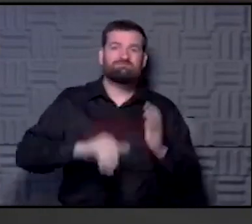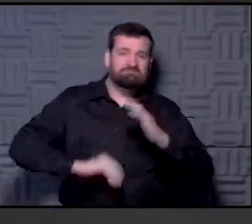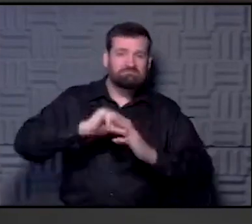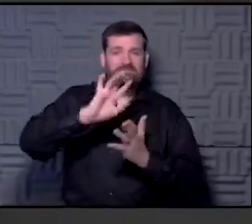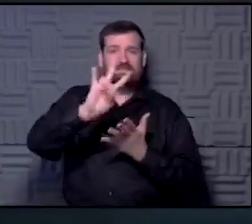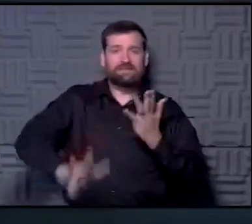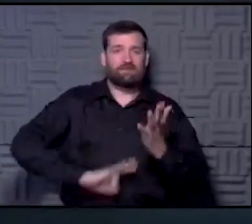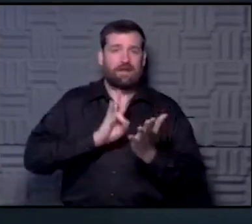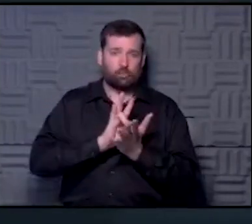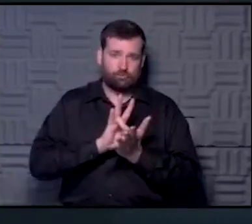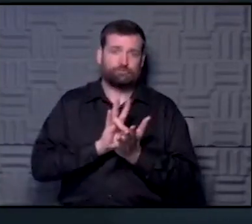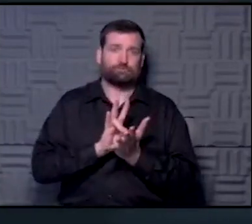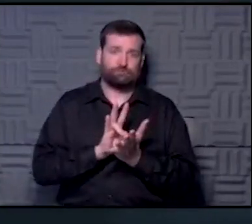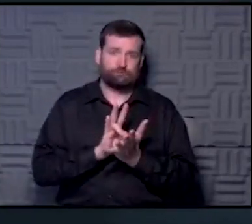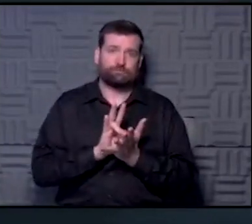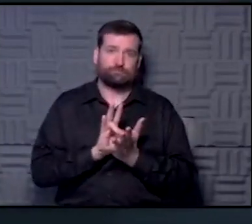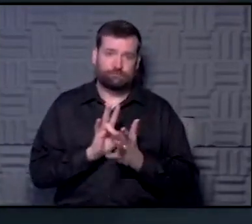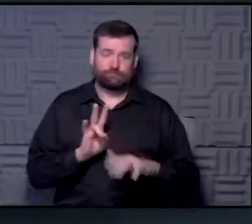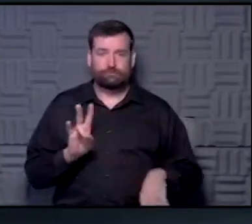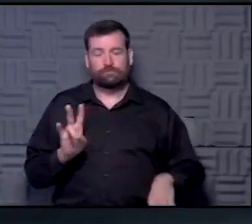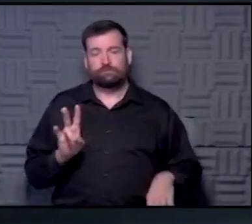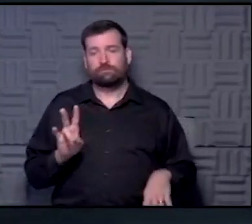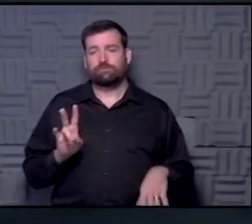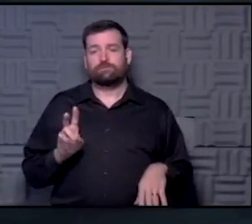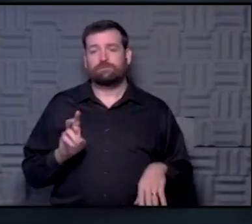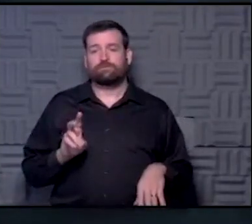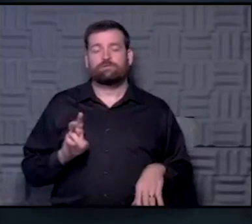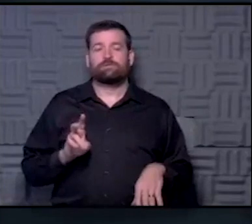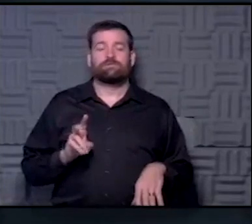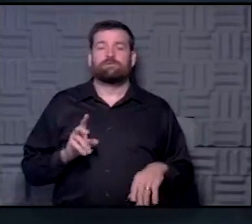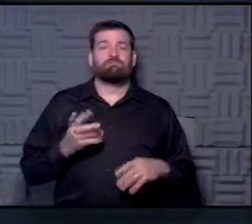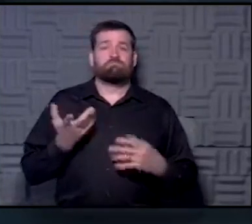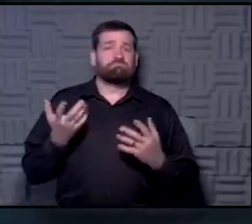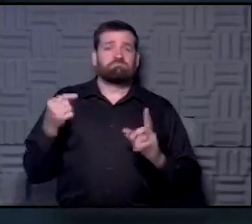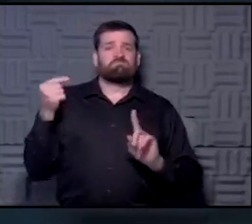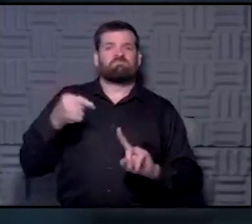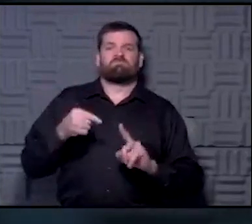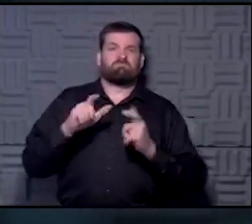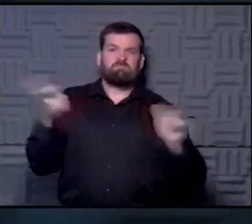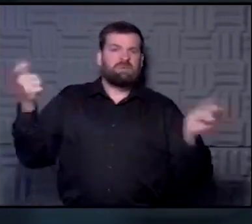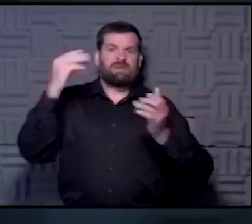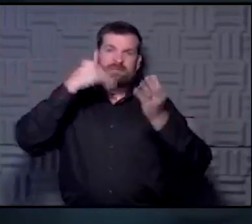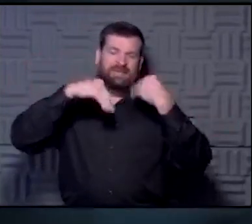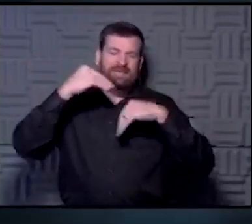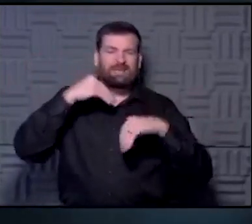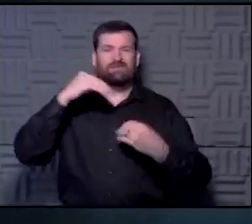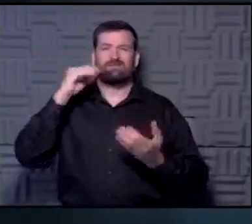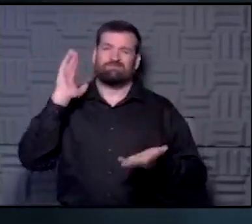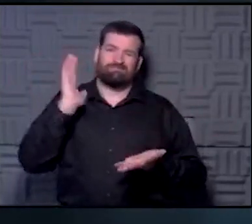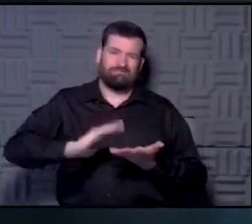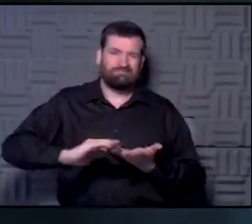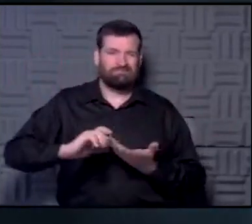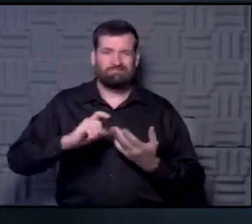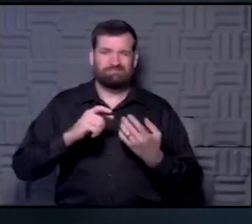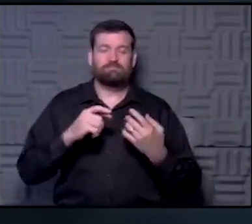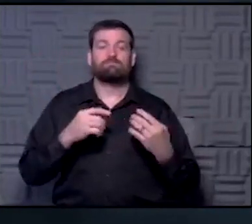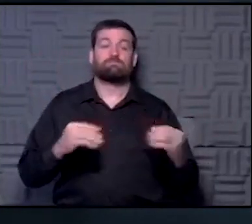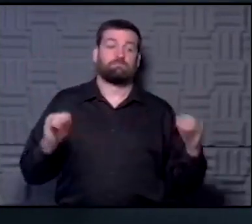well. So just, ideally we would avoid the large meals. We'd eat a little more balanced through the